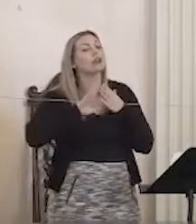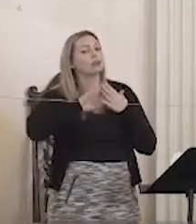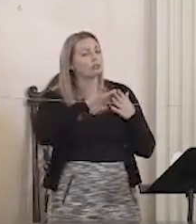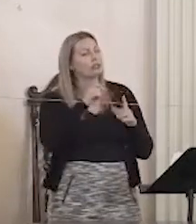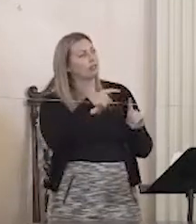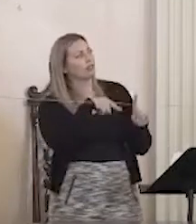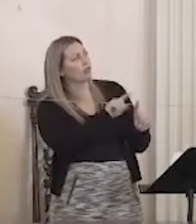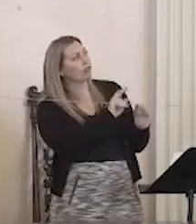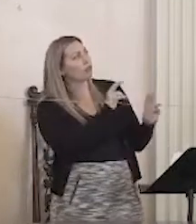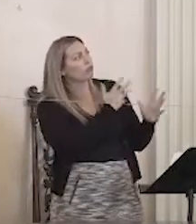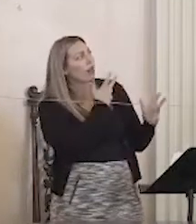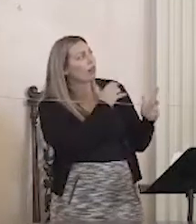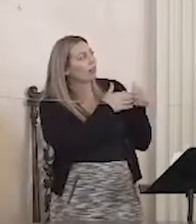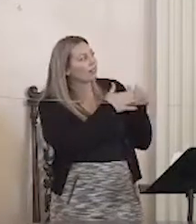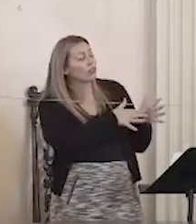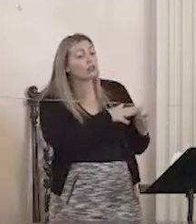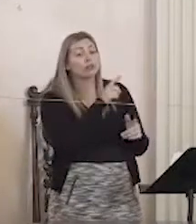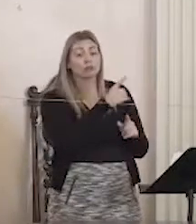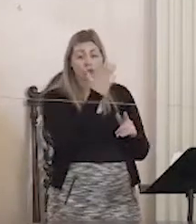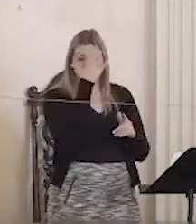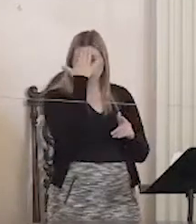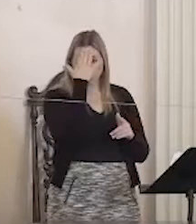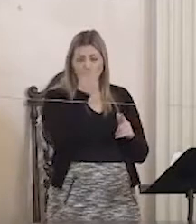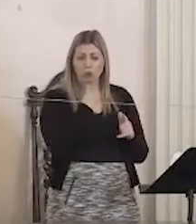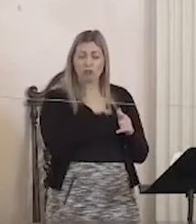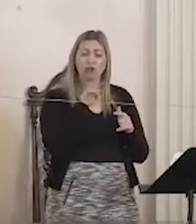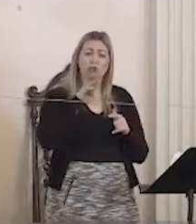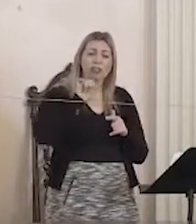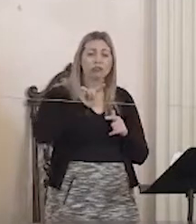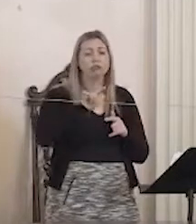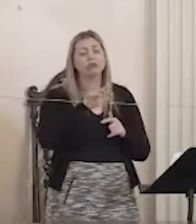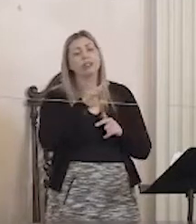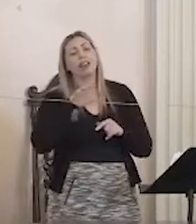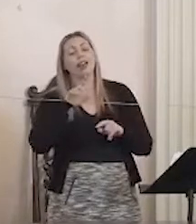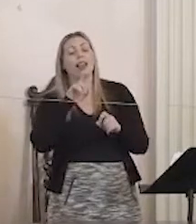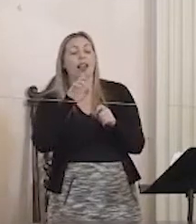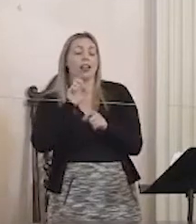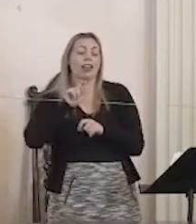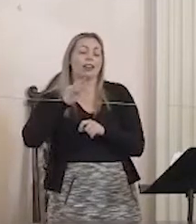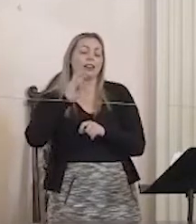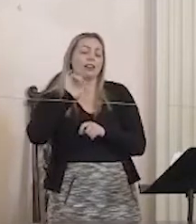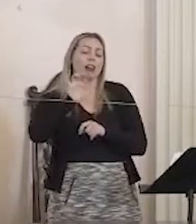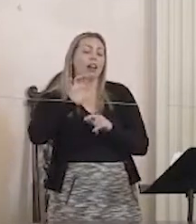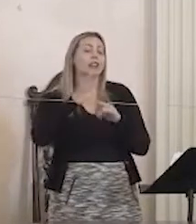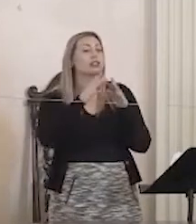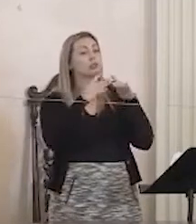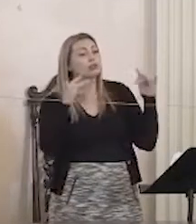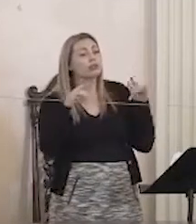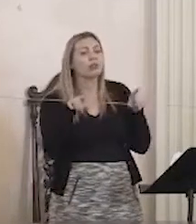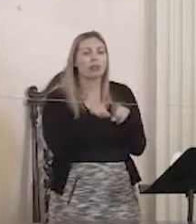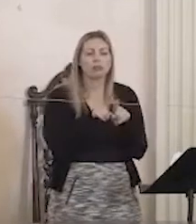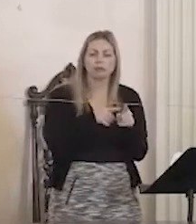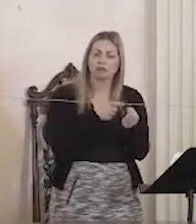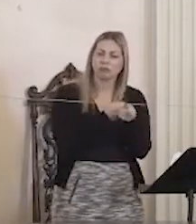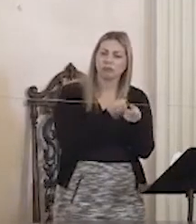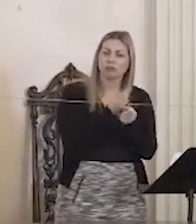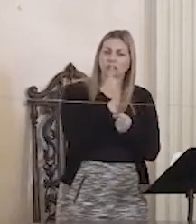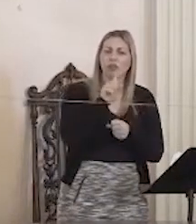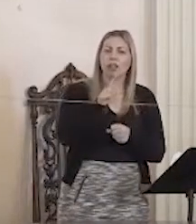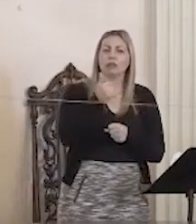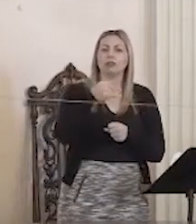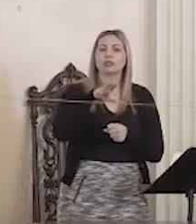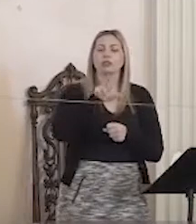church known for its racial and ethnic diversity, committed to LGBTQAI plus rights, for its commitment to